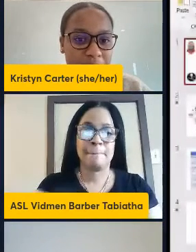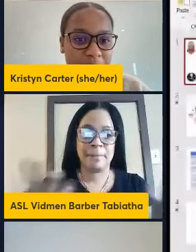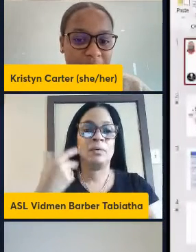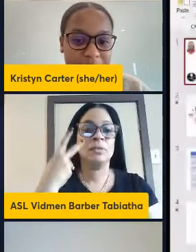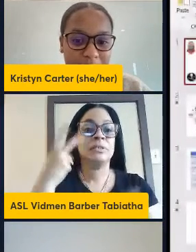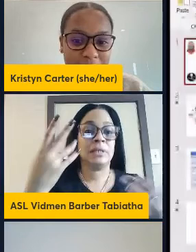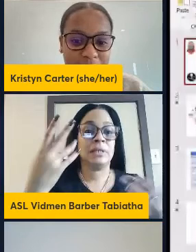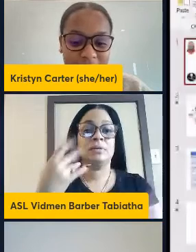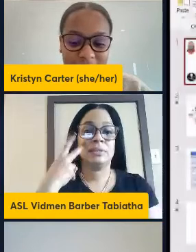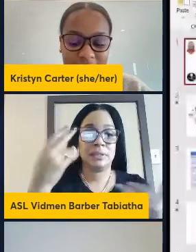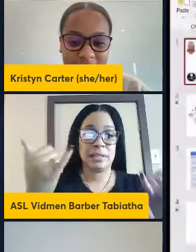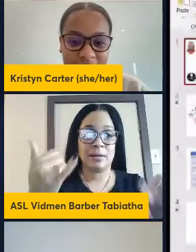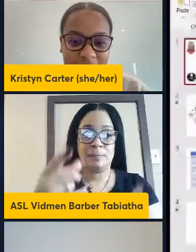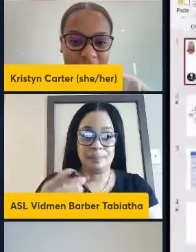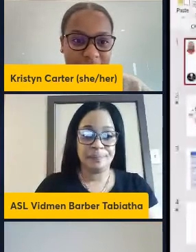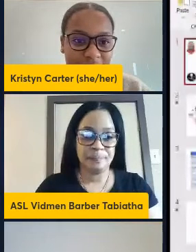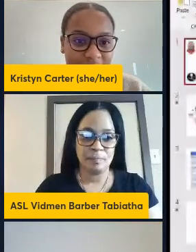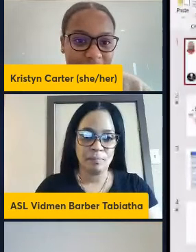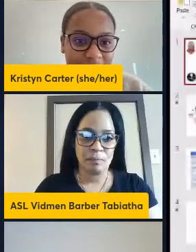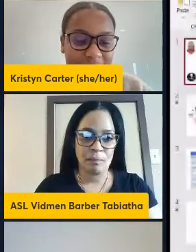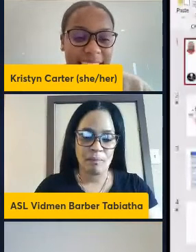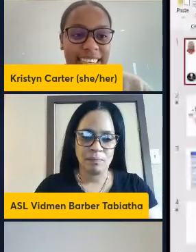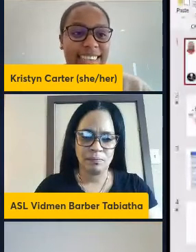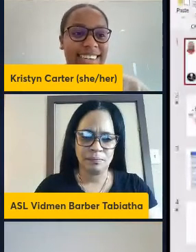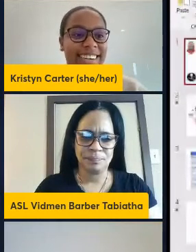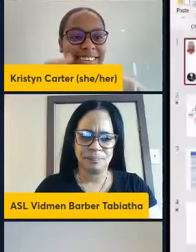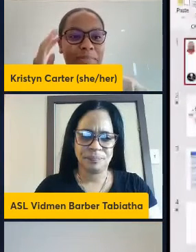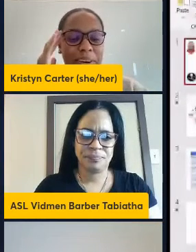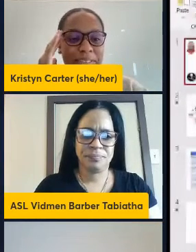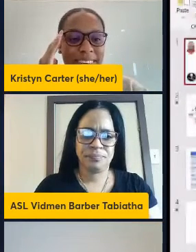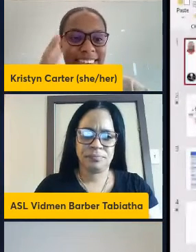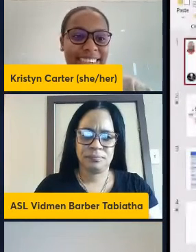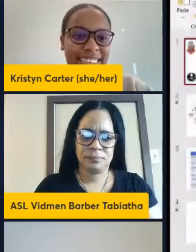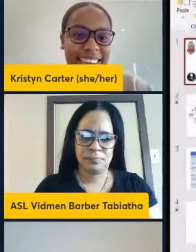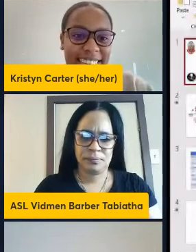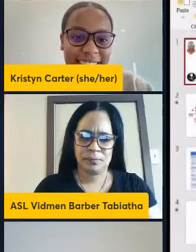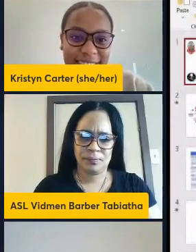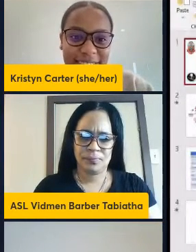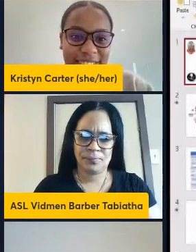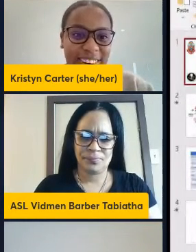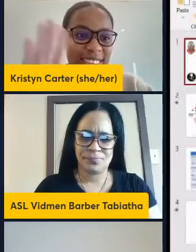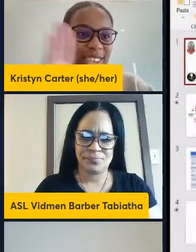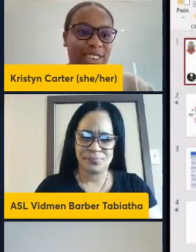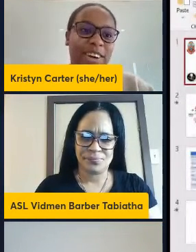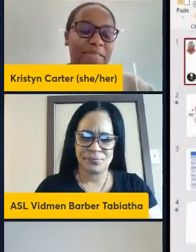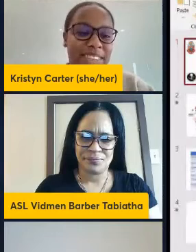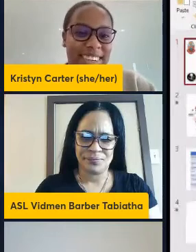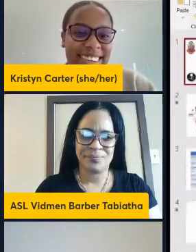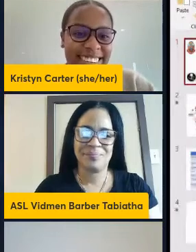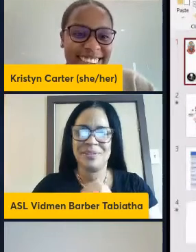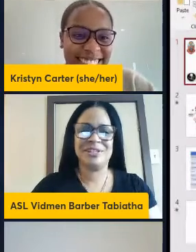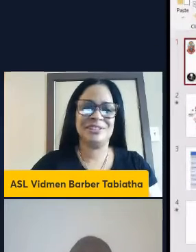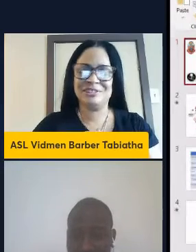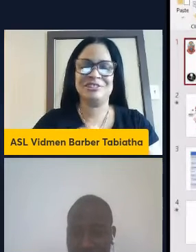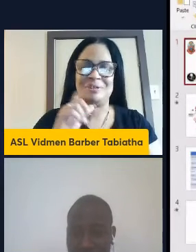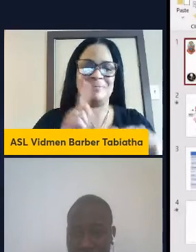go. Here we go. We can see them now. We can see. Oh, okay. Sorry about that. Thank you. Sorry to interrupt.